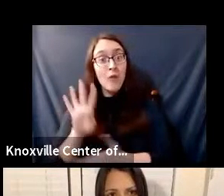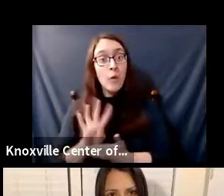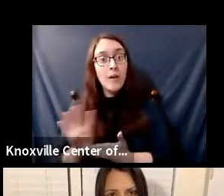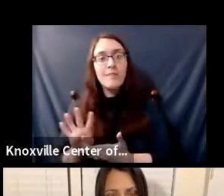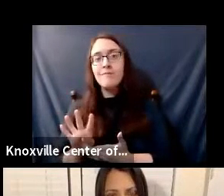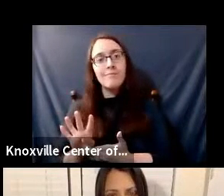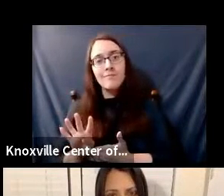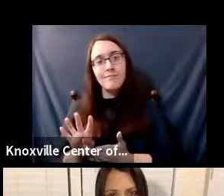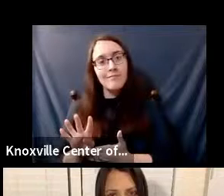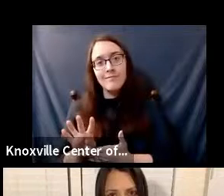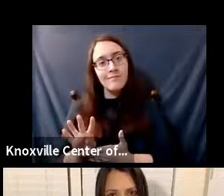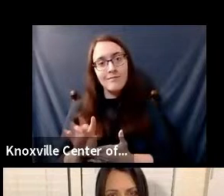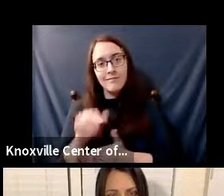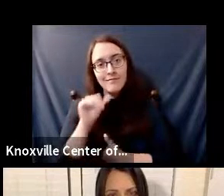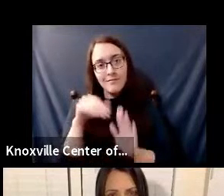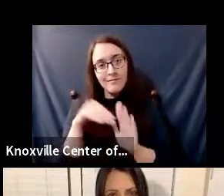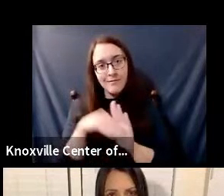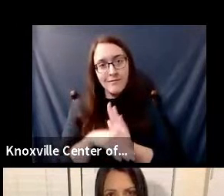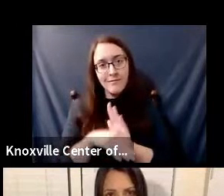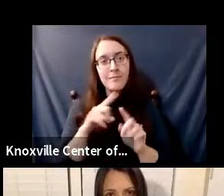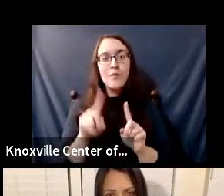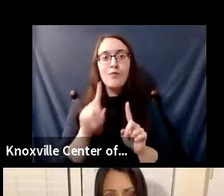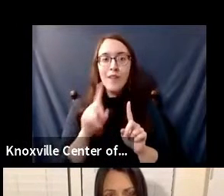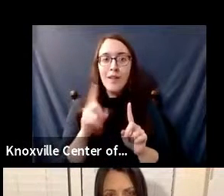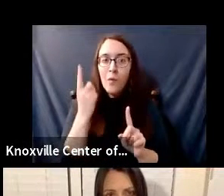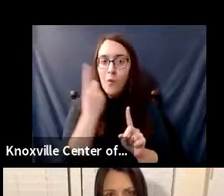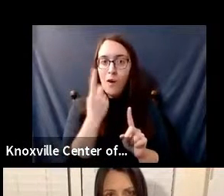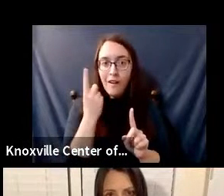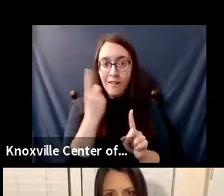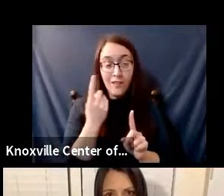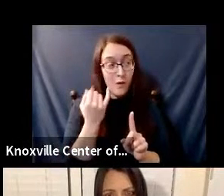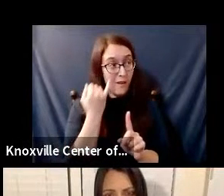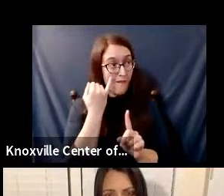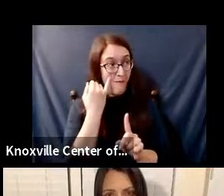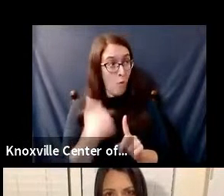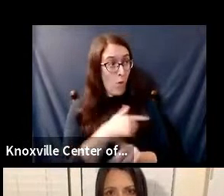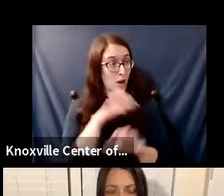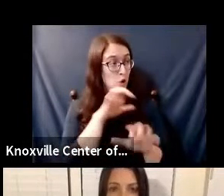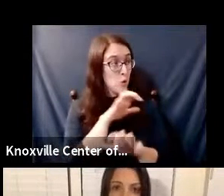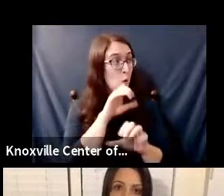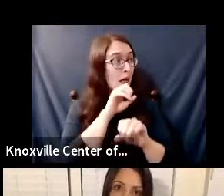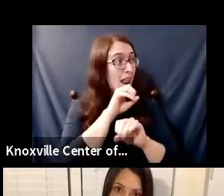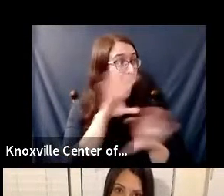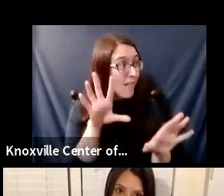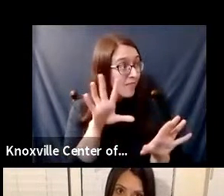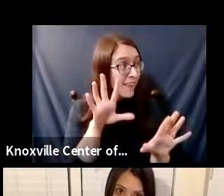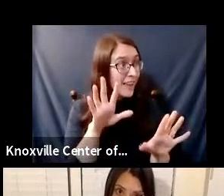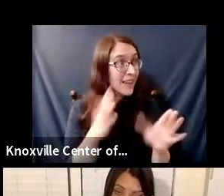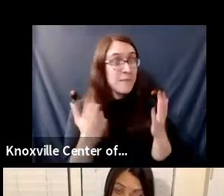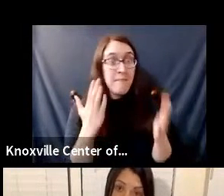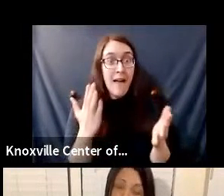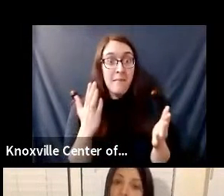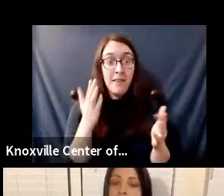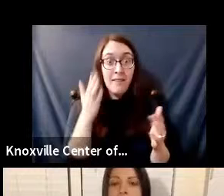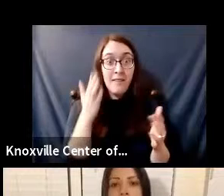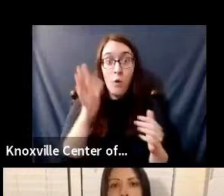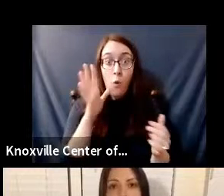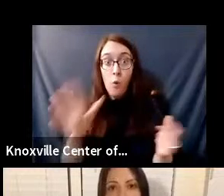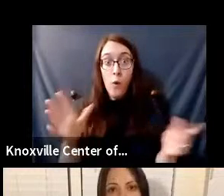a matter of what would they have been if if nothing had been in place, and what are we going to